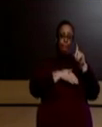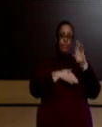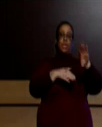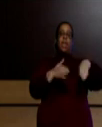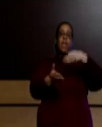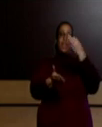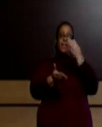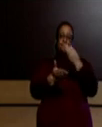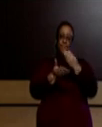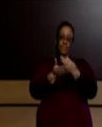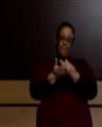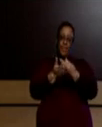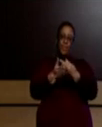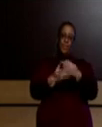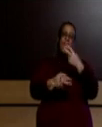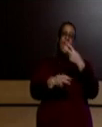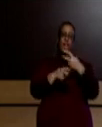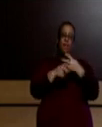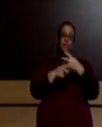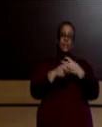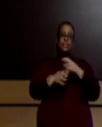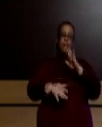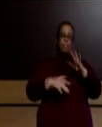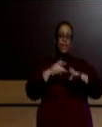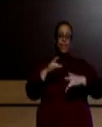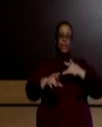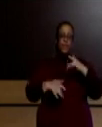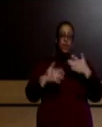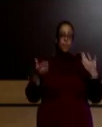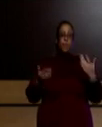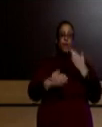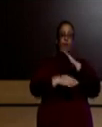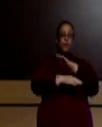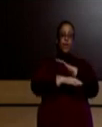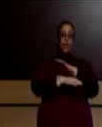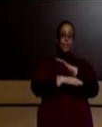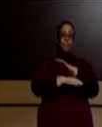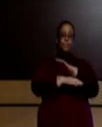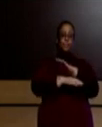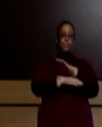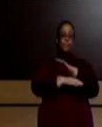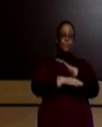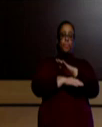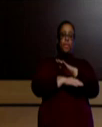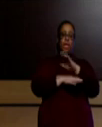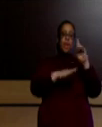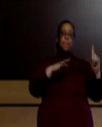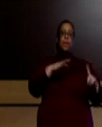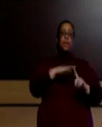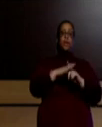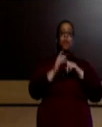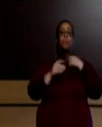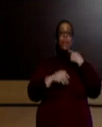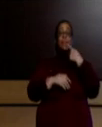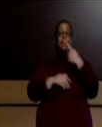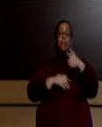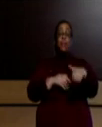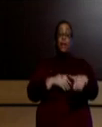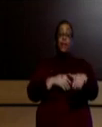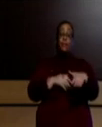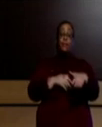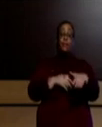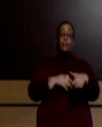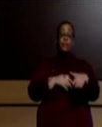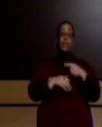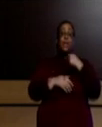in crisis. So I'm excited about being here tonight, and I am going to come later and talk about who will share with